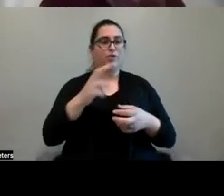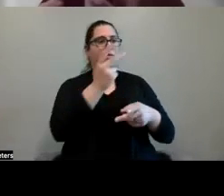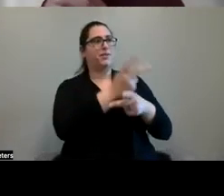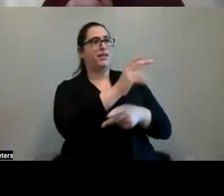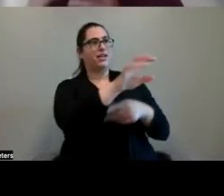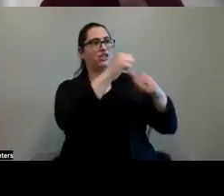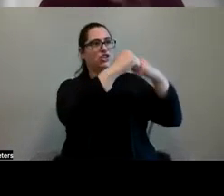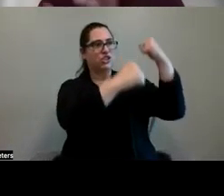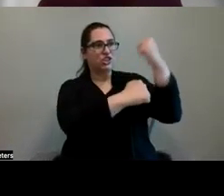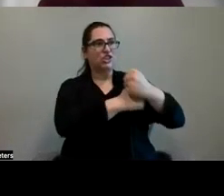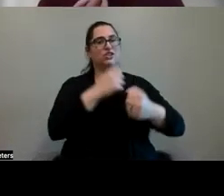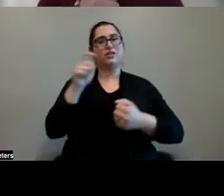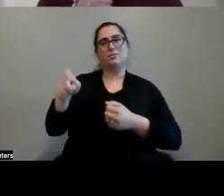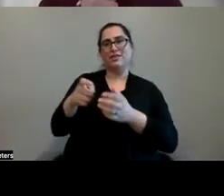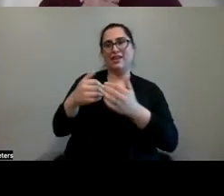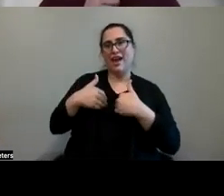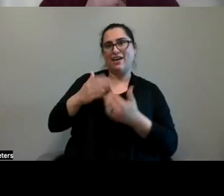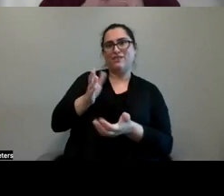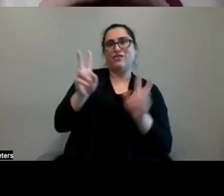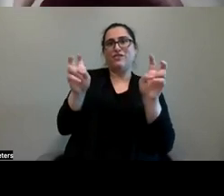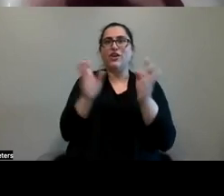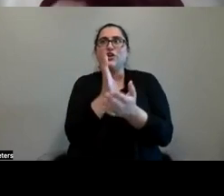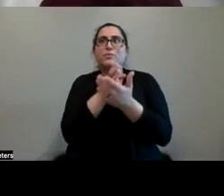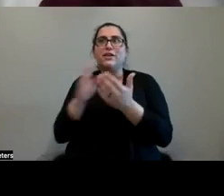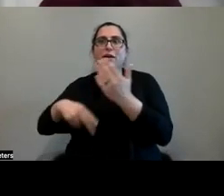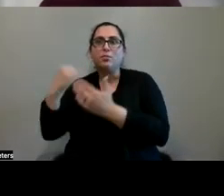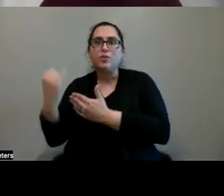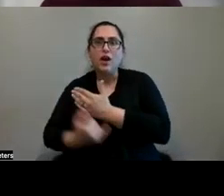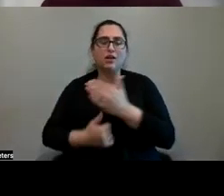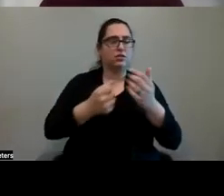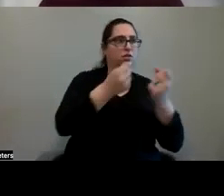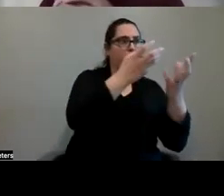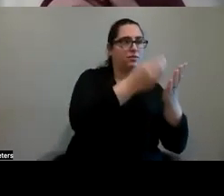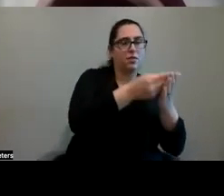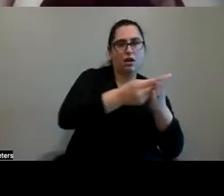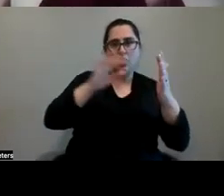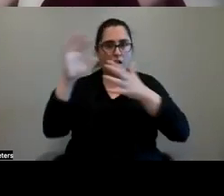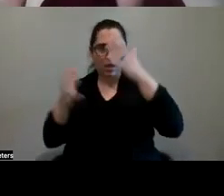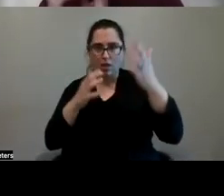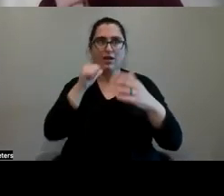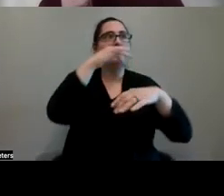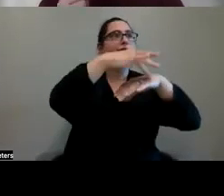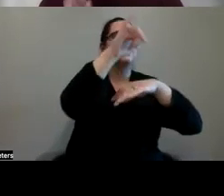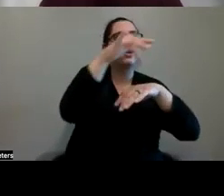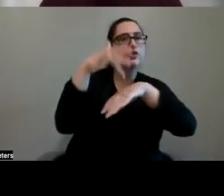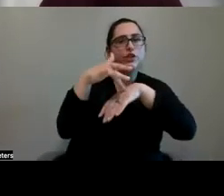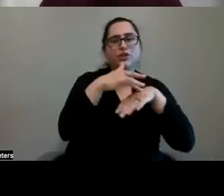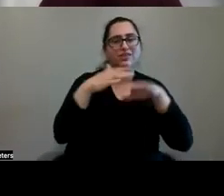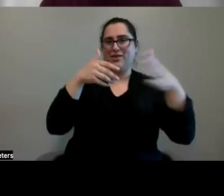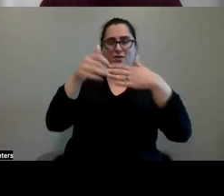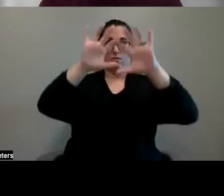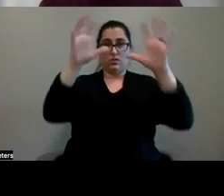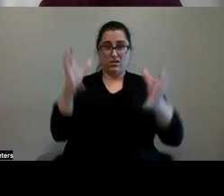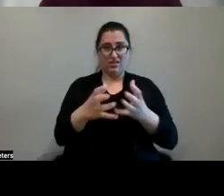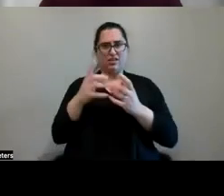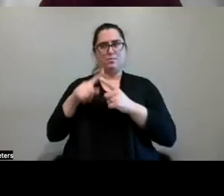structure determination, and sometimes that might not even be available. So I thought it was very very promising signal, at least, that we're